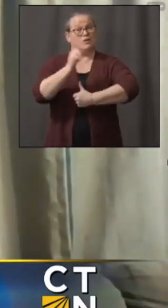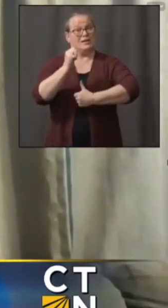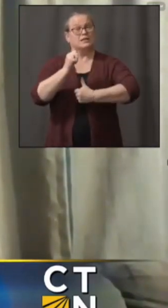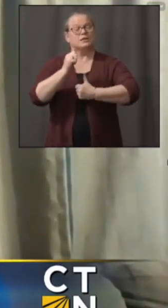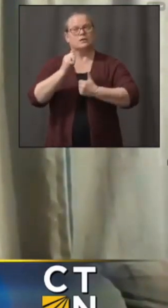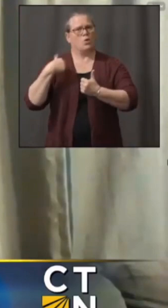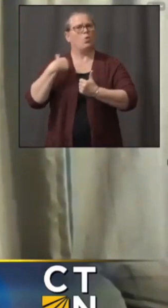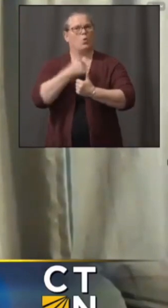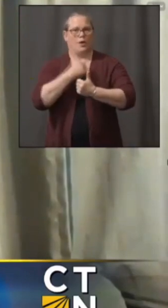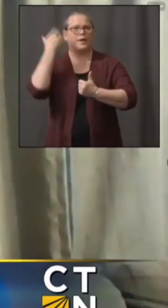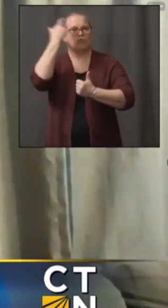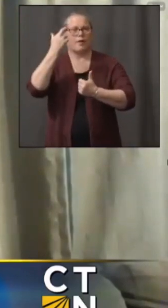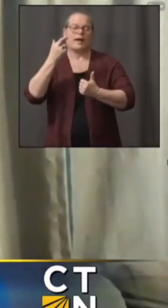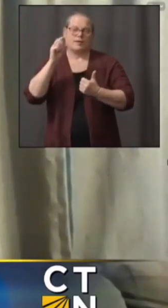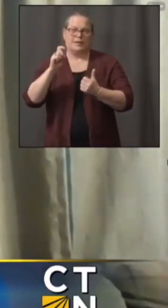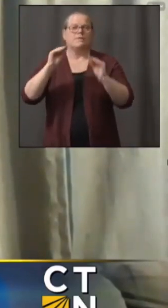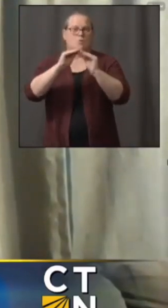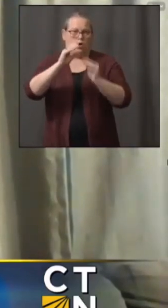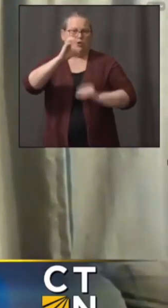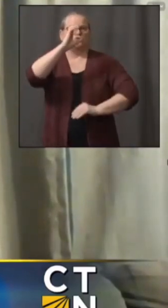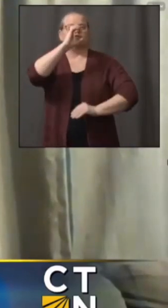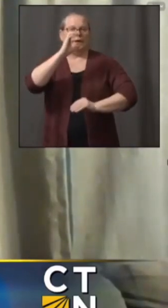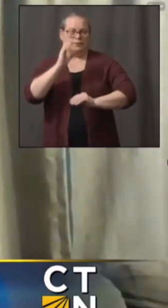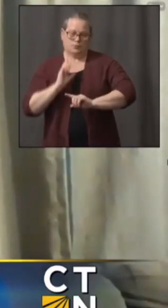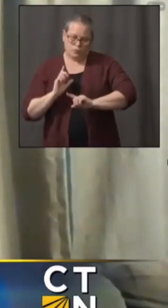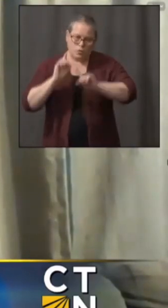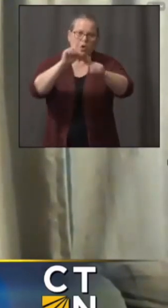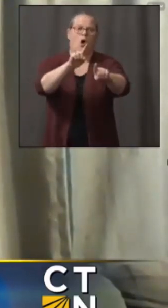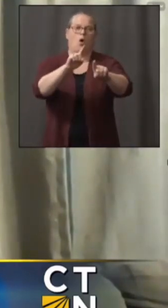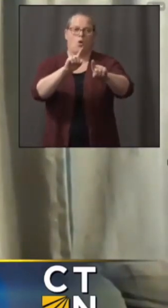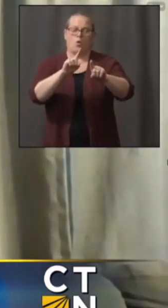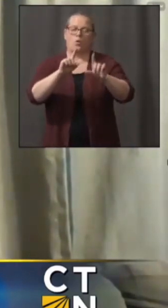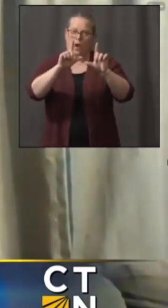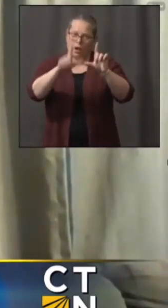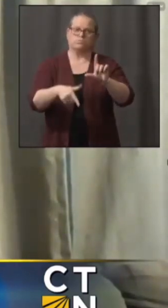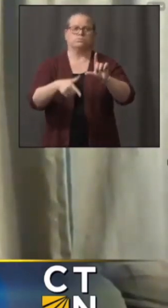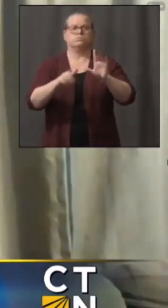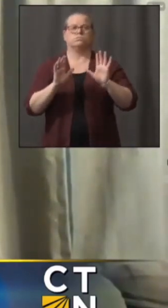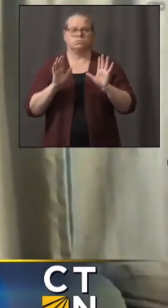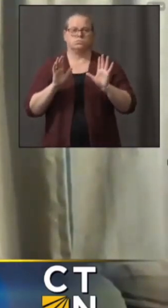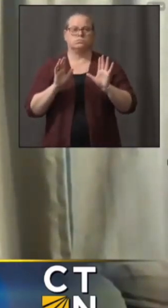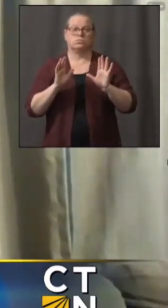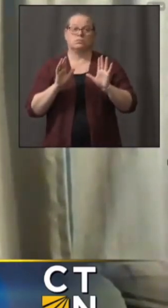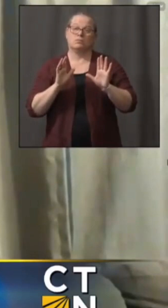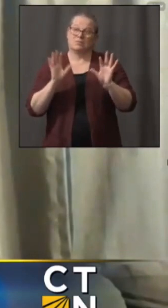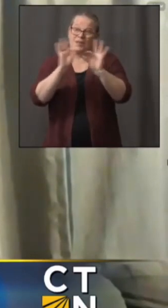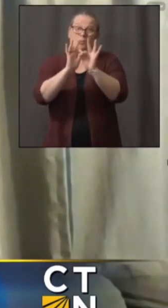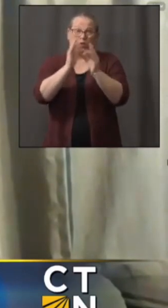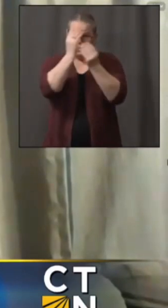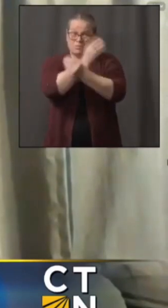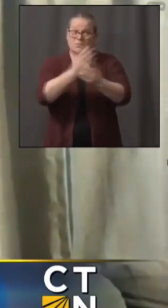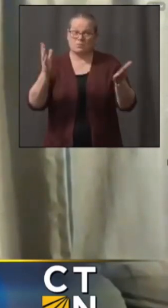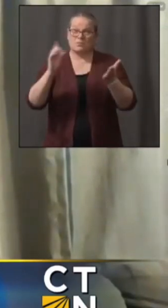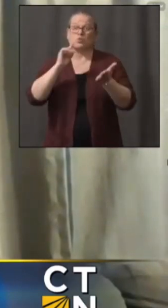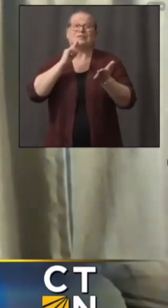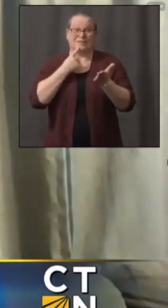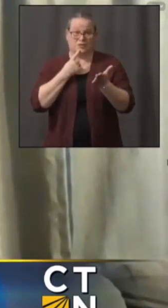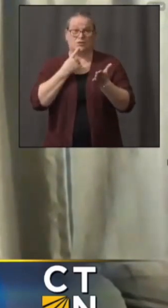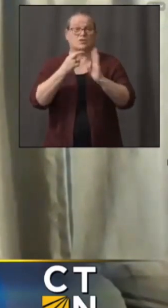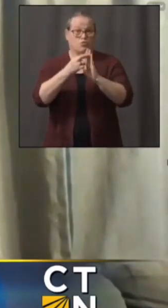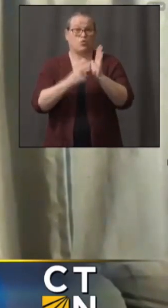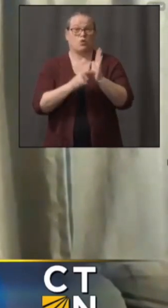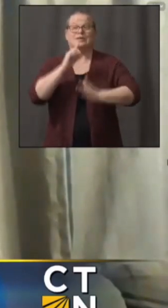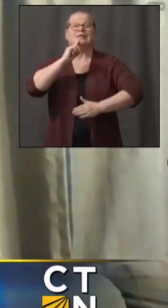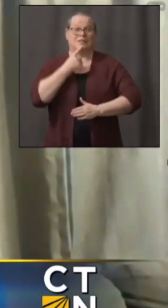next level and really take more aggressive action and send a message that these rules are serious and we need to